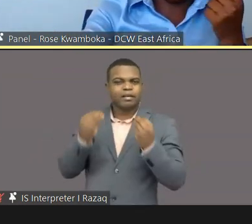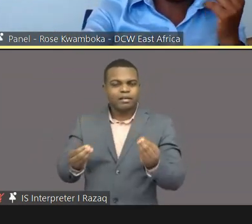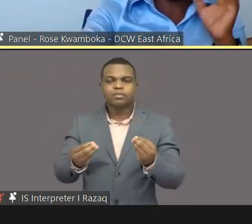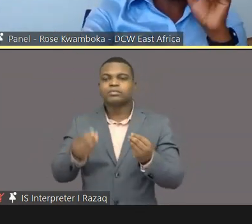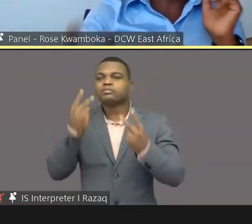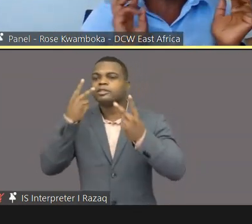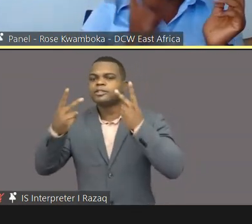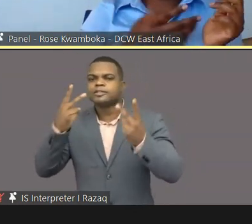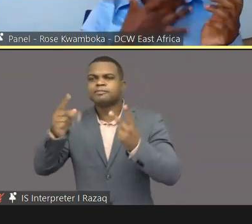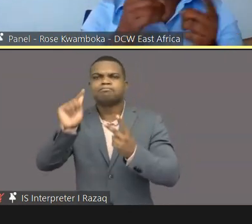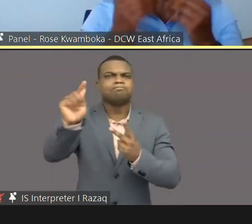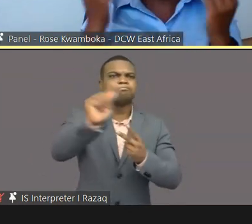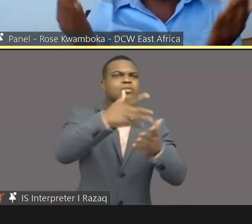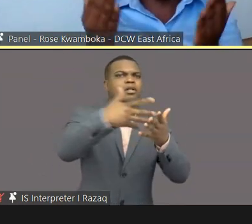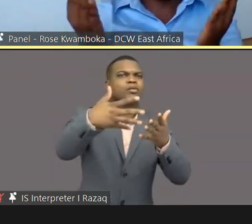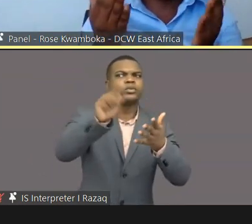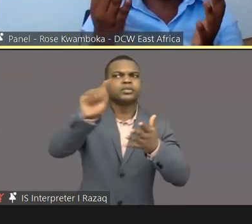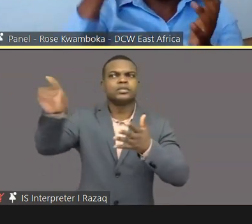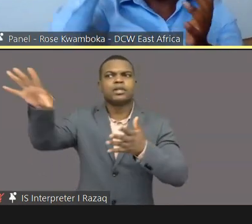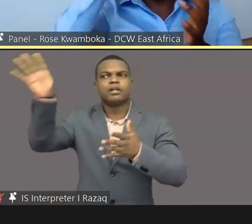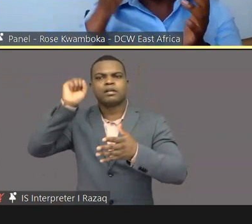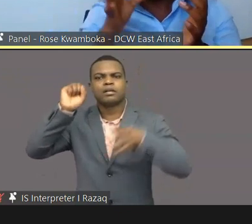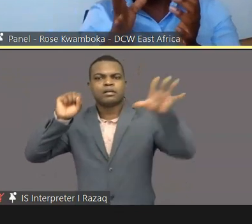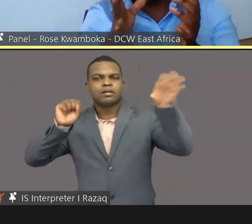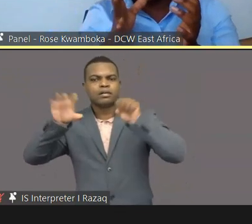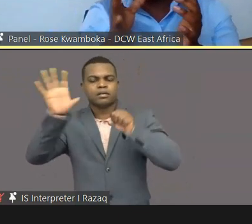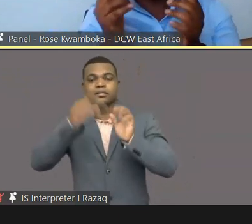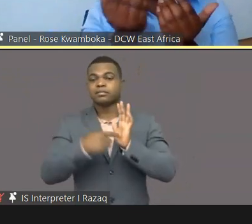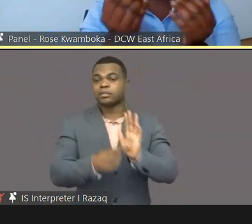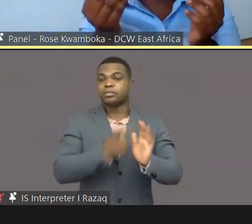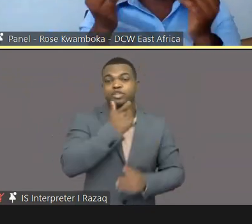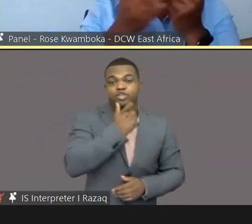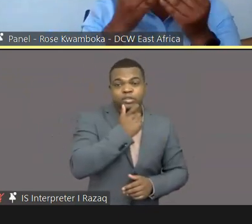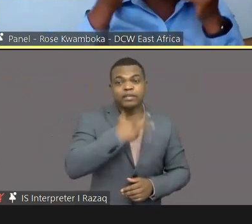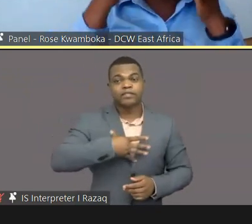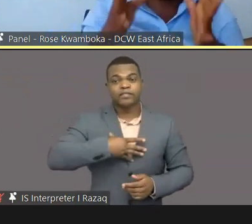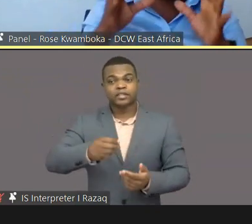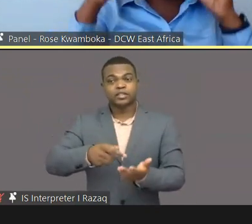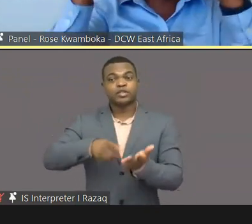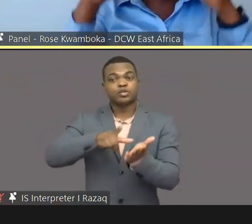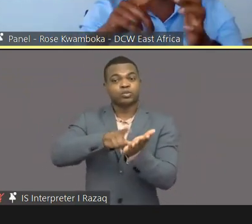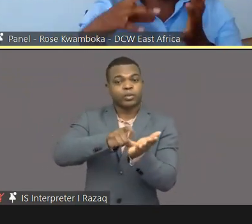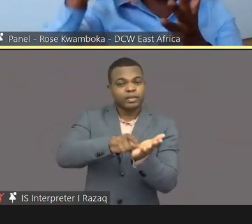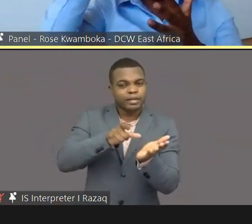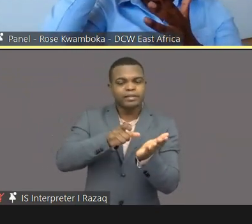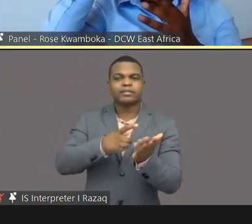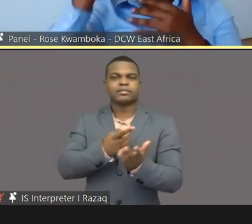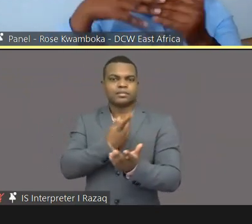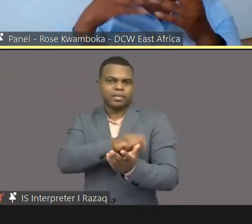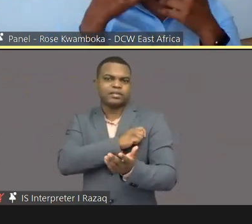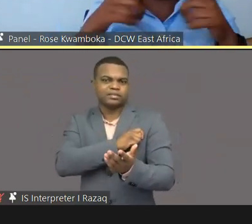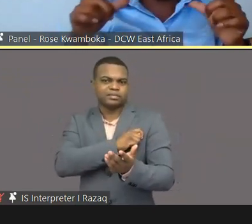the age of 6 months. We'd like to encourage parents, the caregivers, the